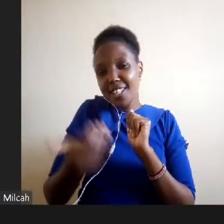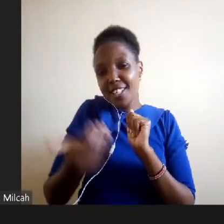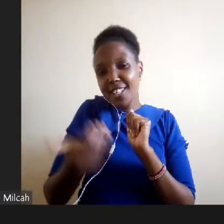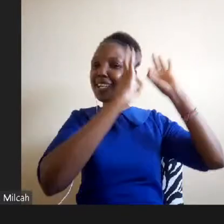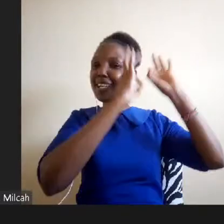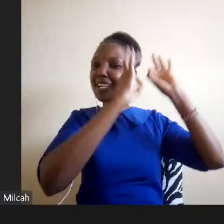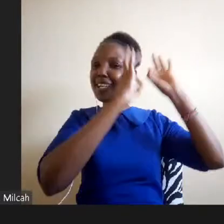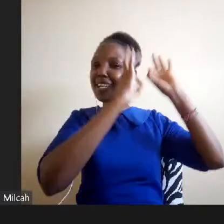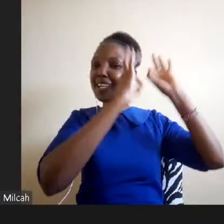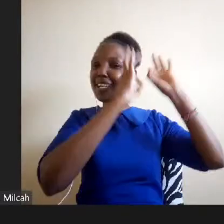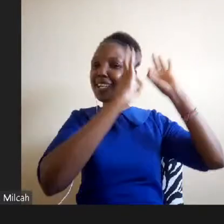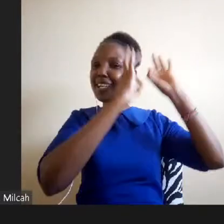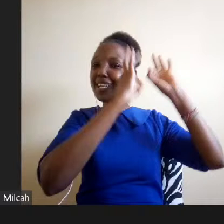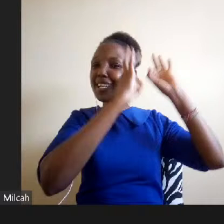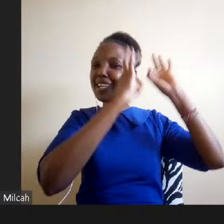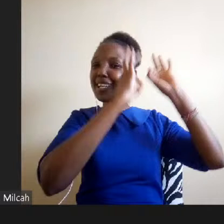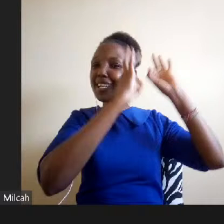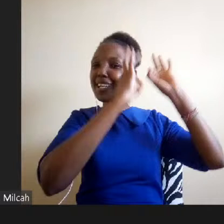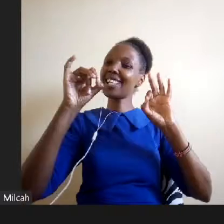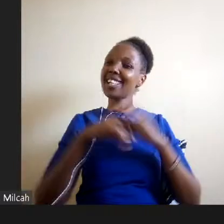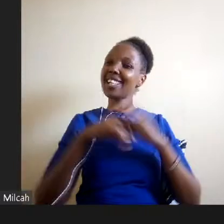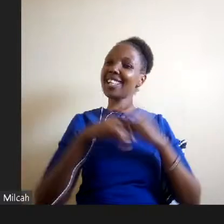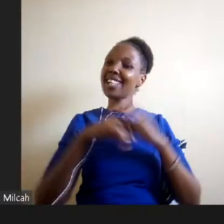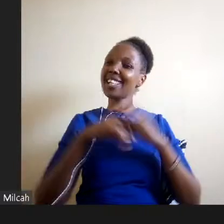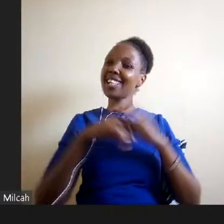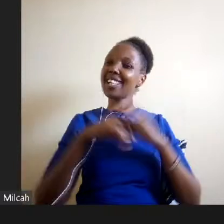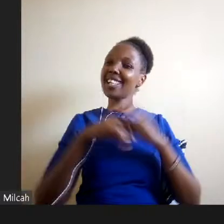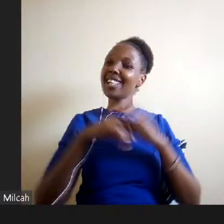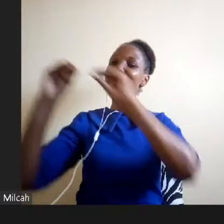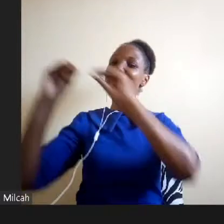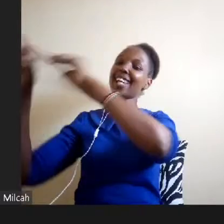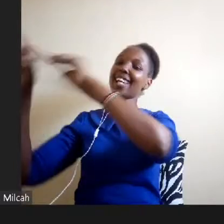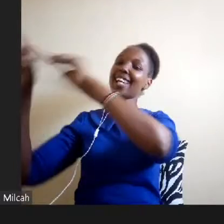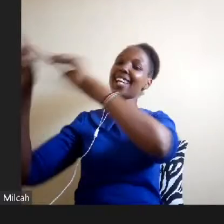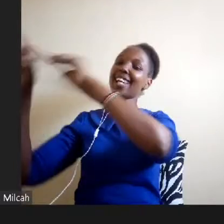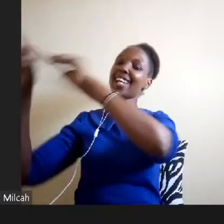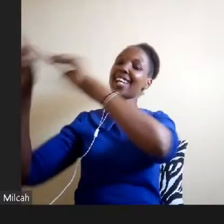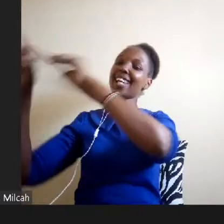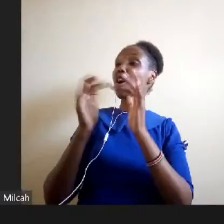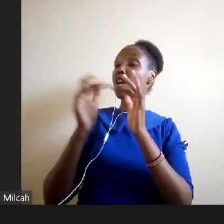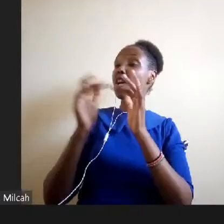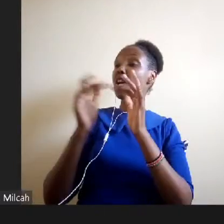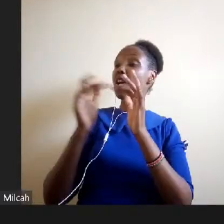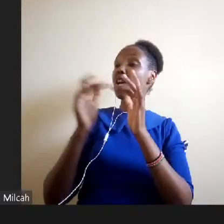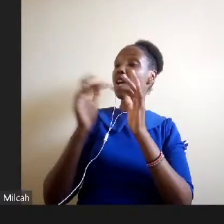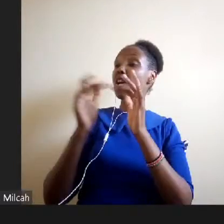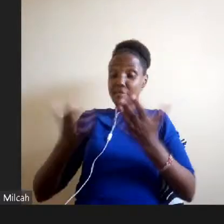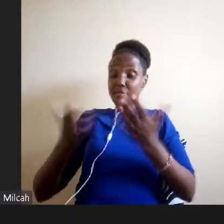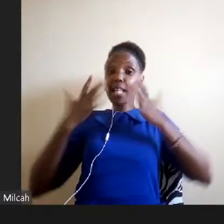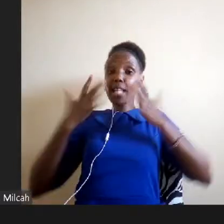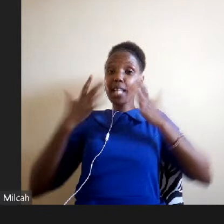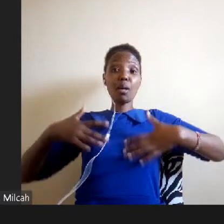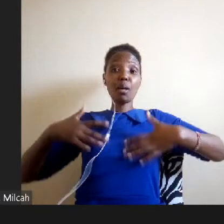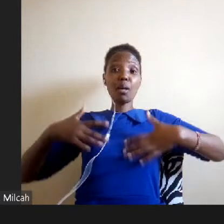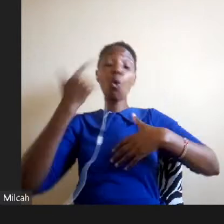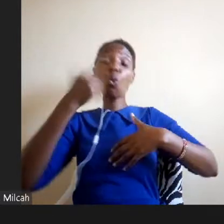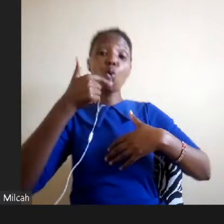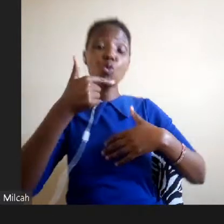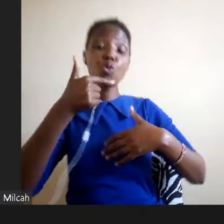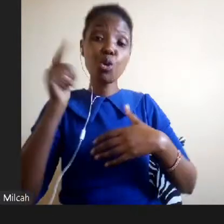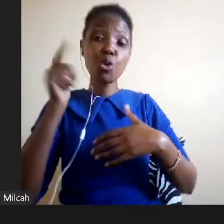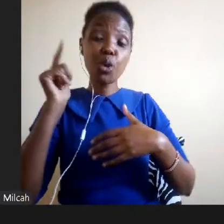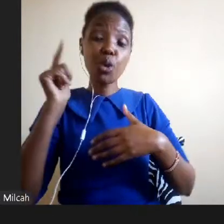offline and take them into the online space where they invite people who might not have been part of that either misunderstanding